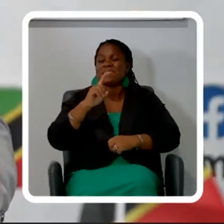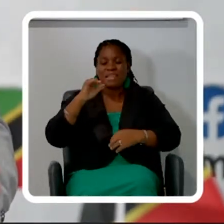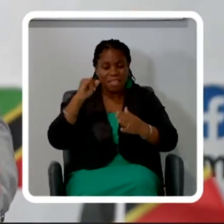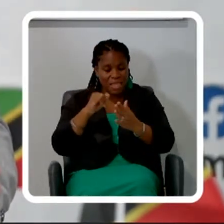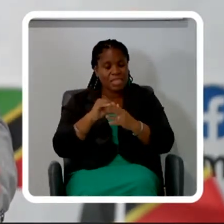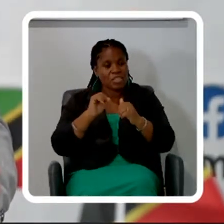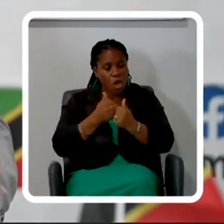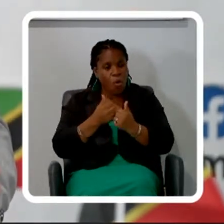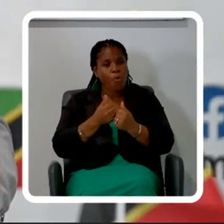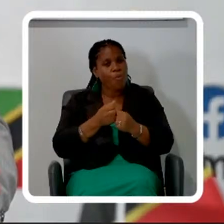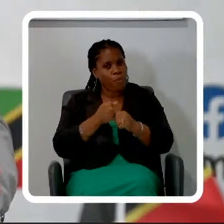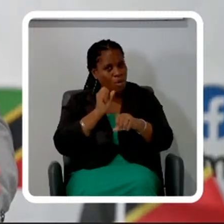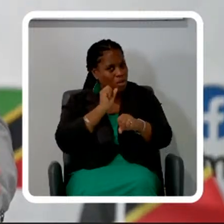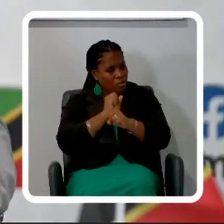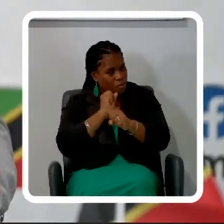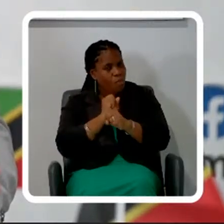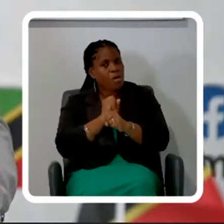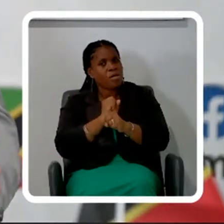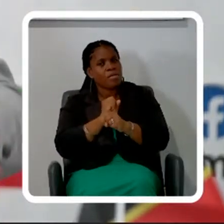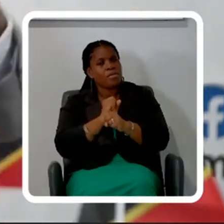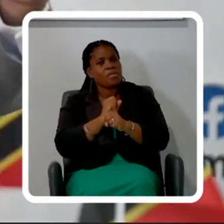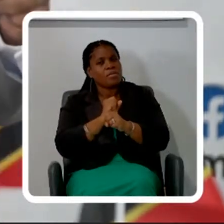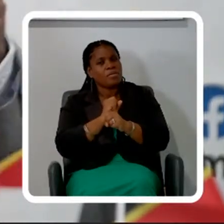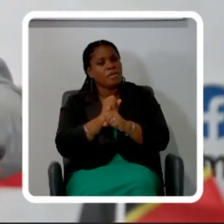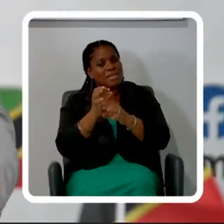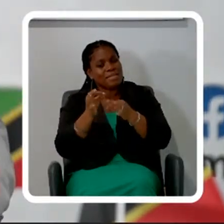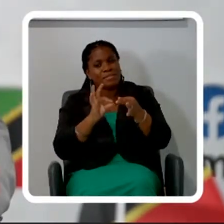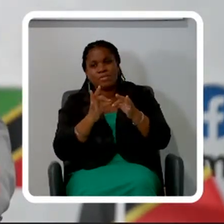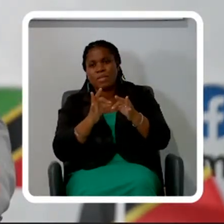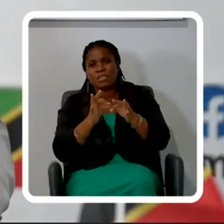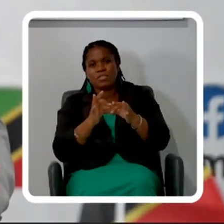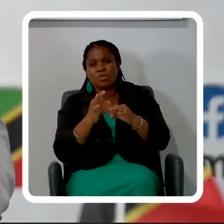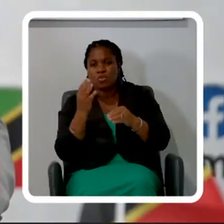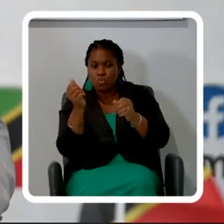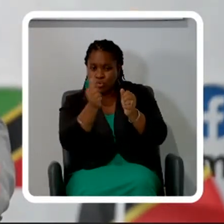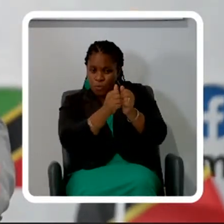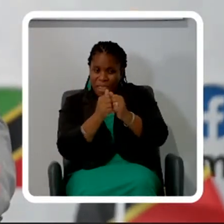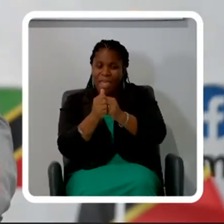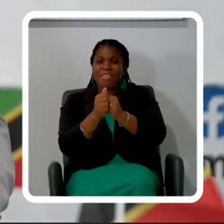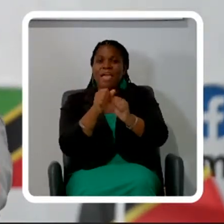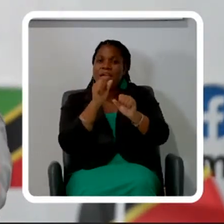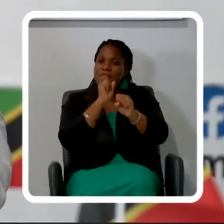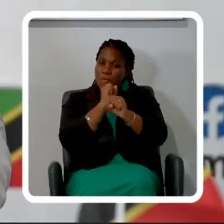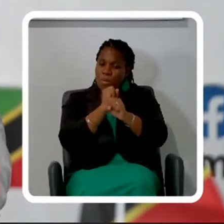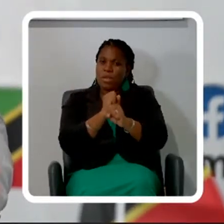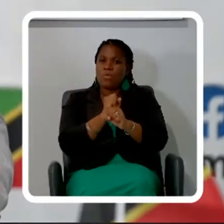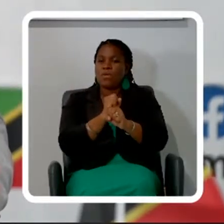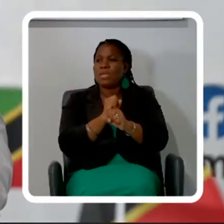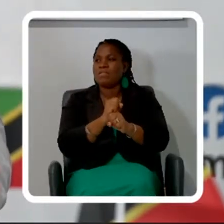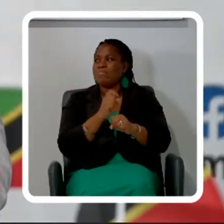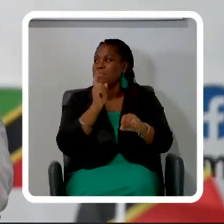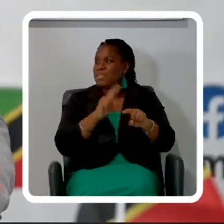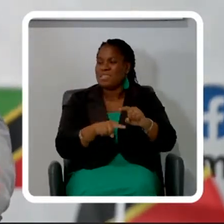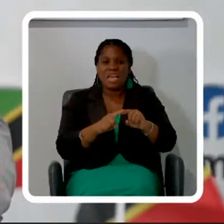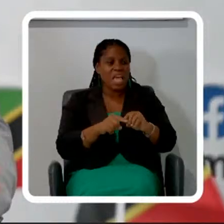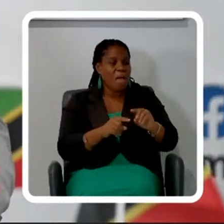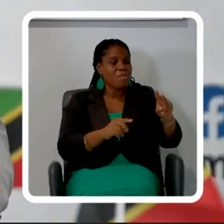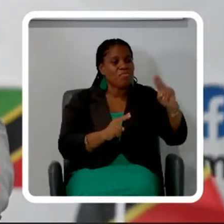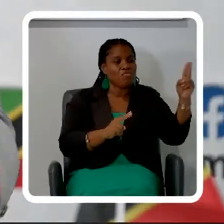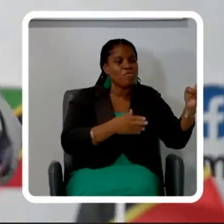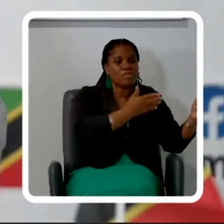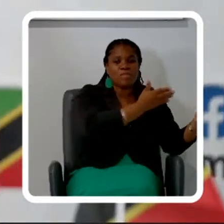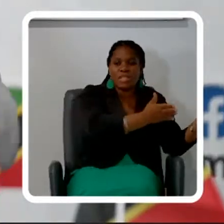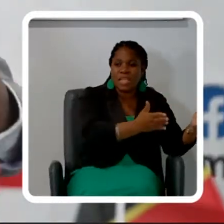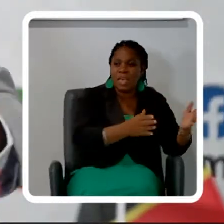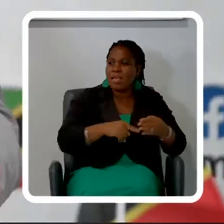Bring everybody together, One Health. You can't be over here using an antibiotic, and I'm over here using a similar one in a human